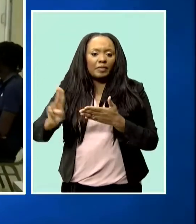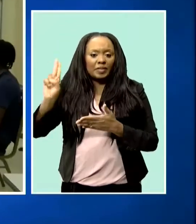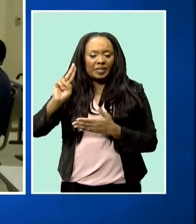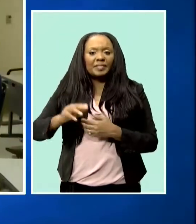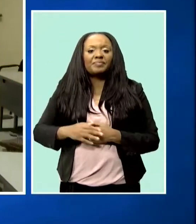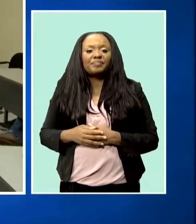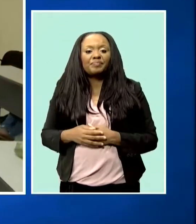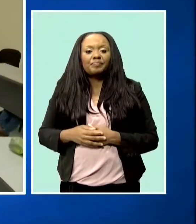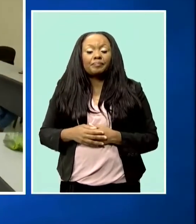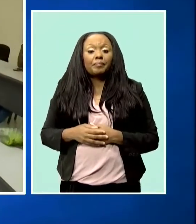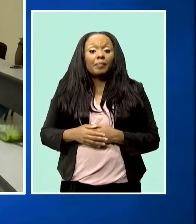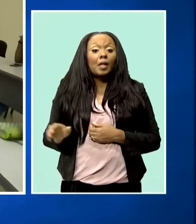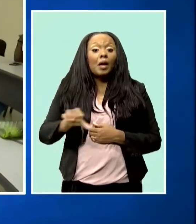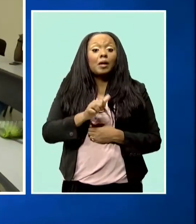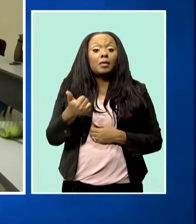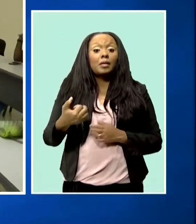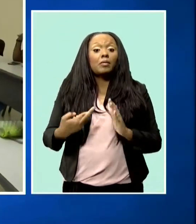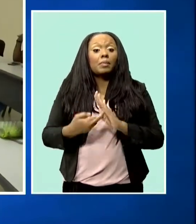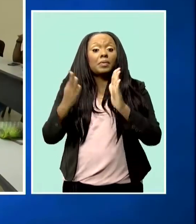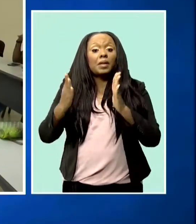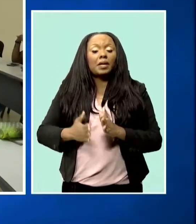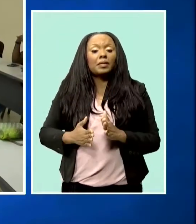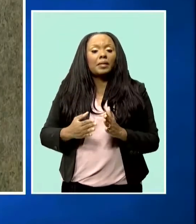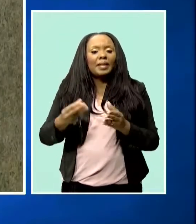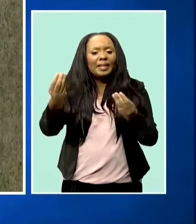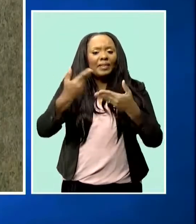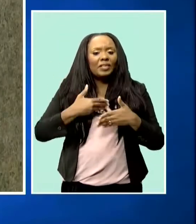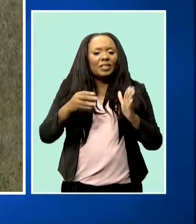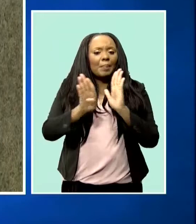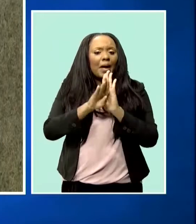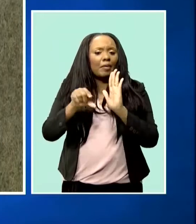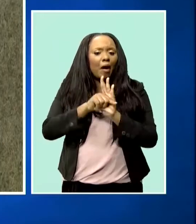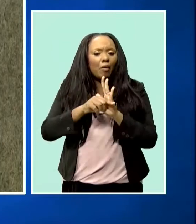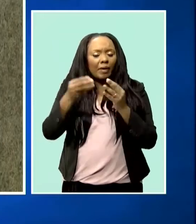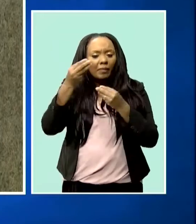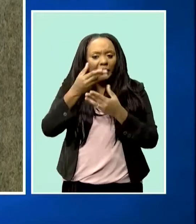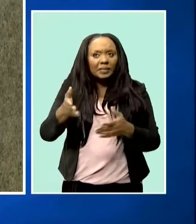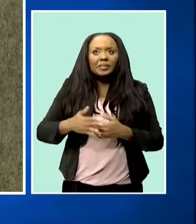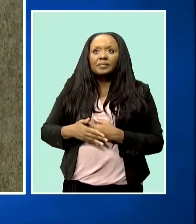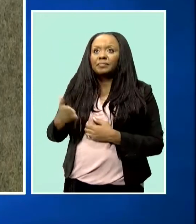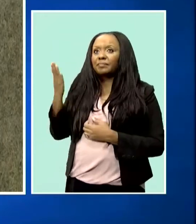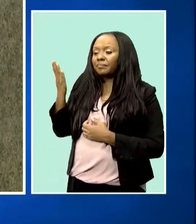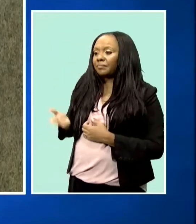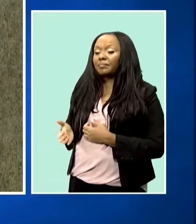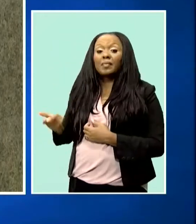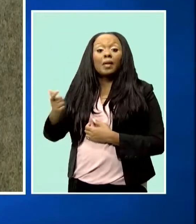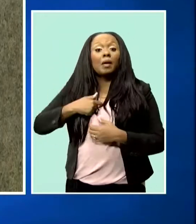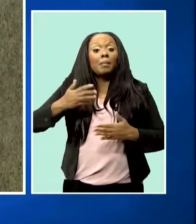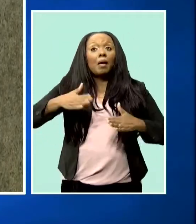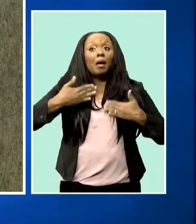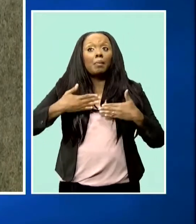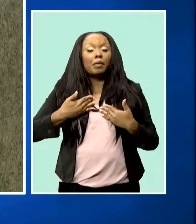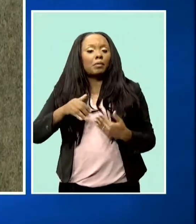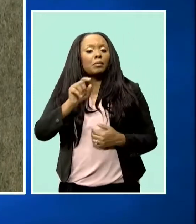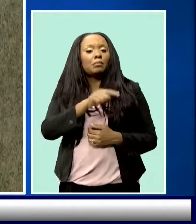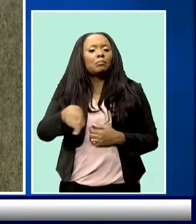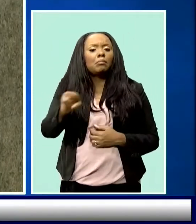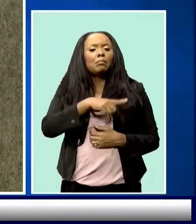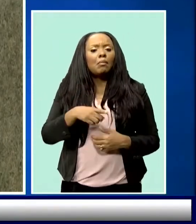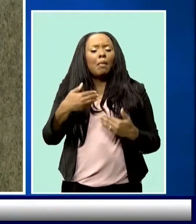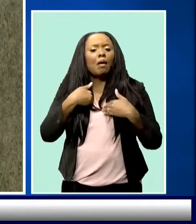gave some background into the exercise. I am glad that this opportunity has been afforded to you so that you can